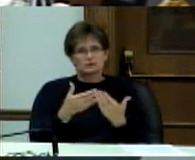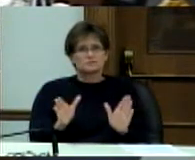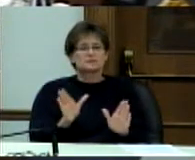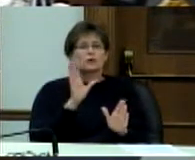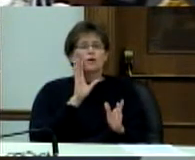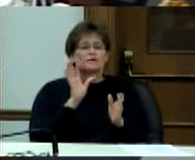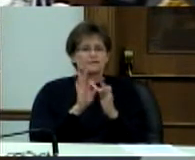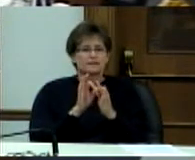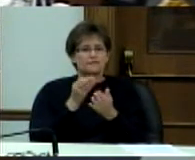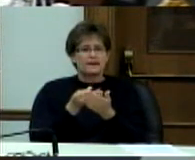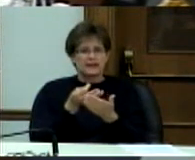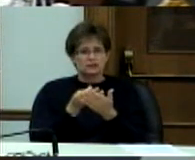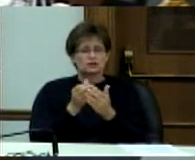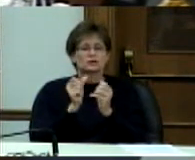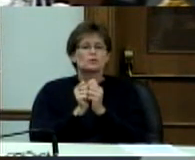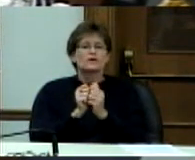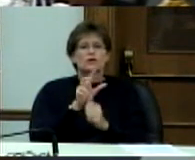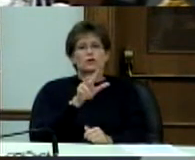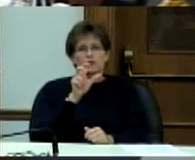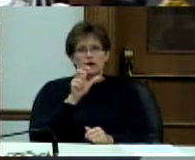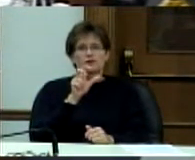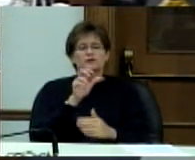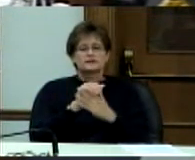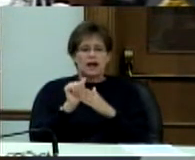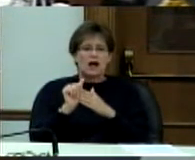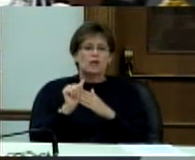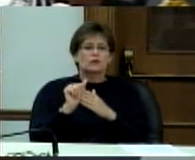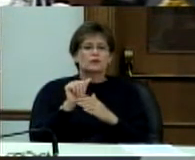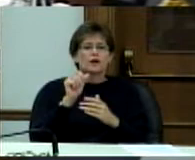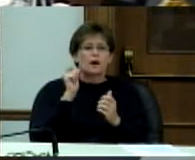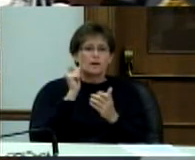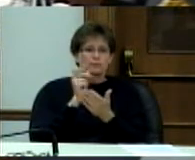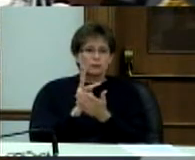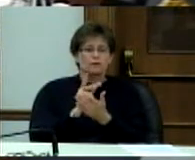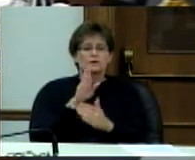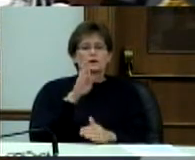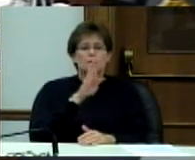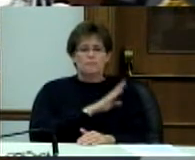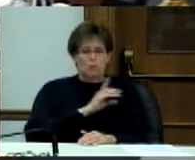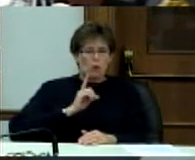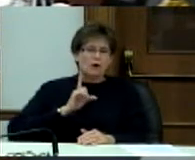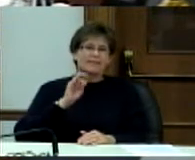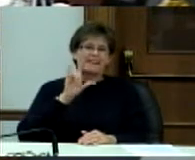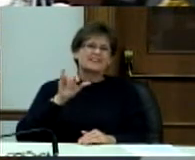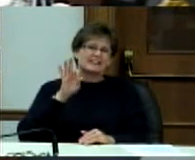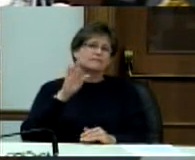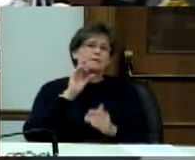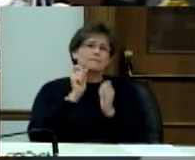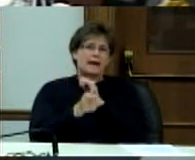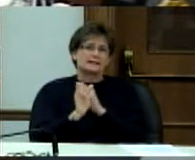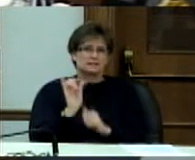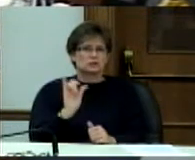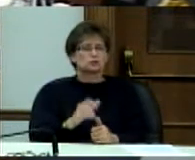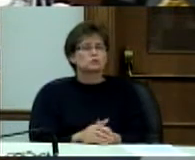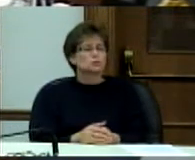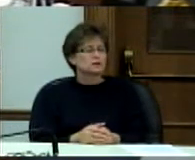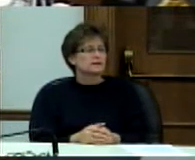would fit within the parameters financially of the $300 board-approved levy if that passes too.